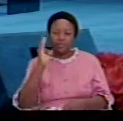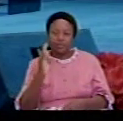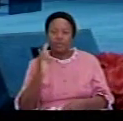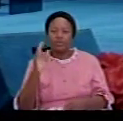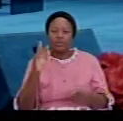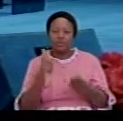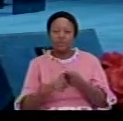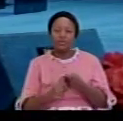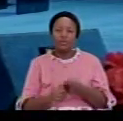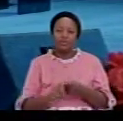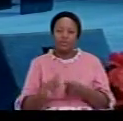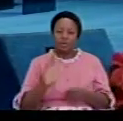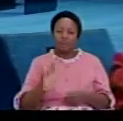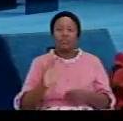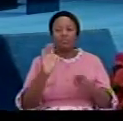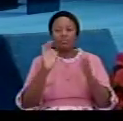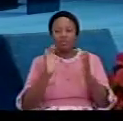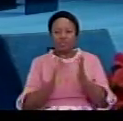him Jesus.